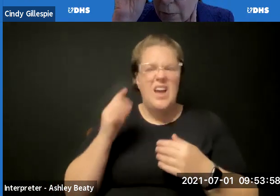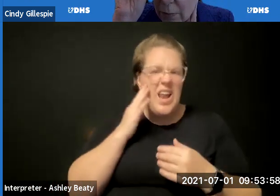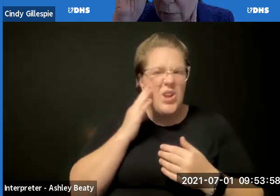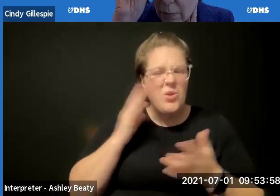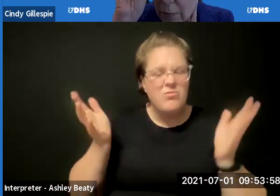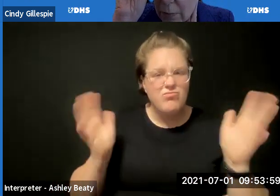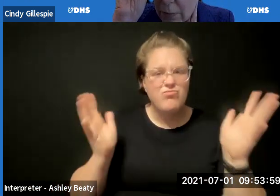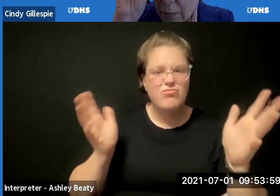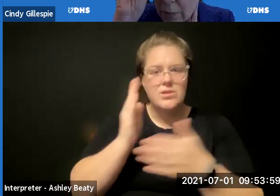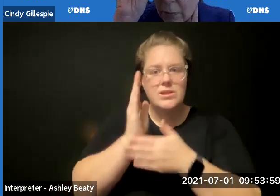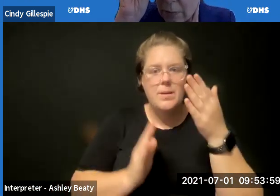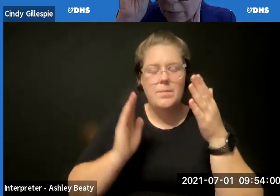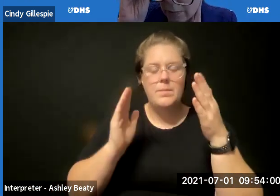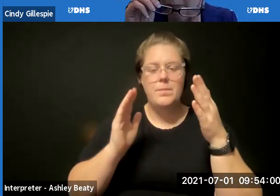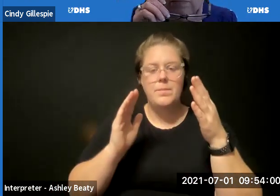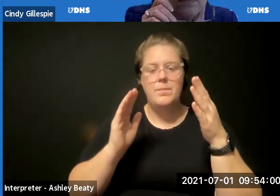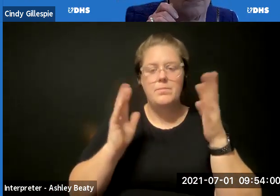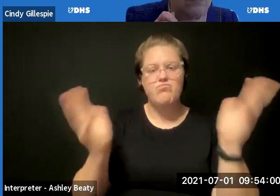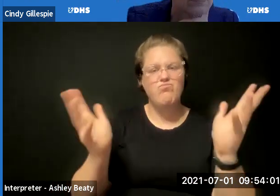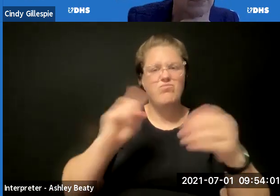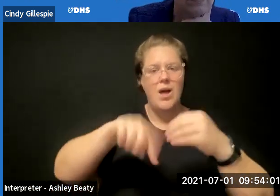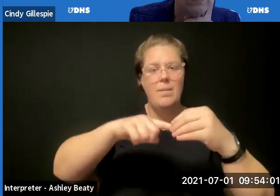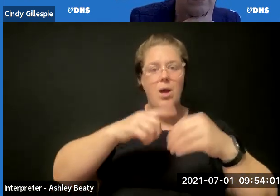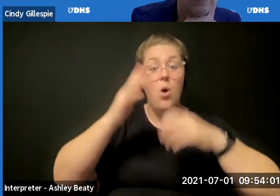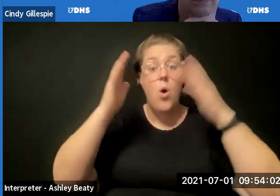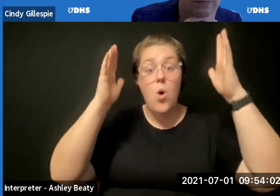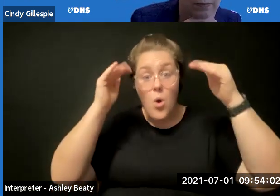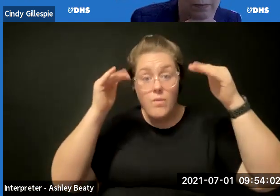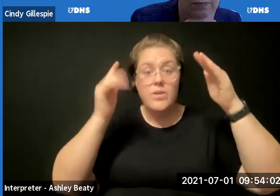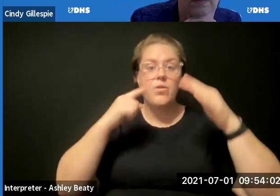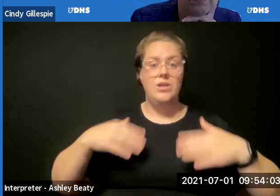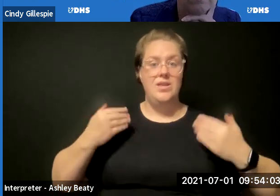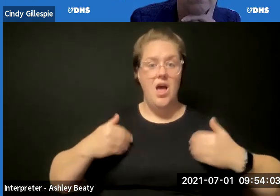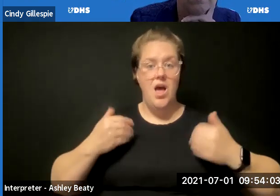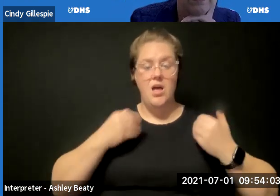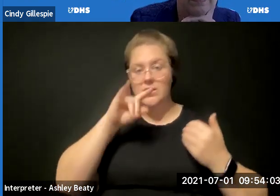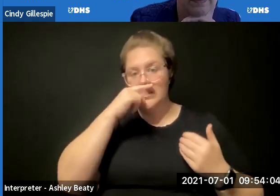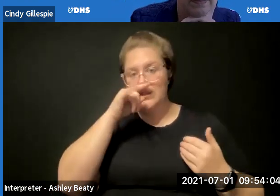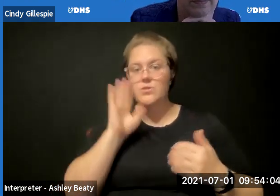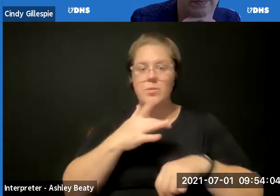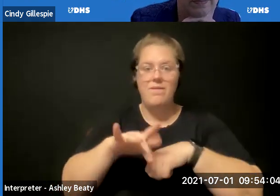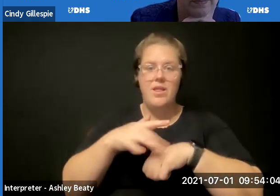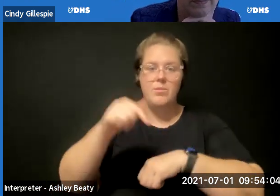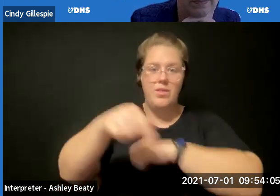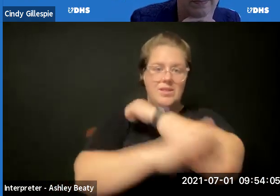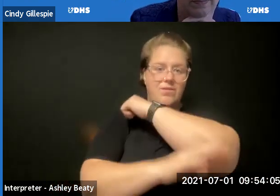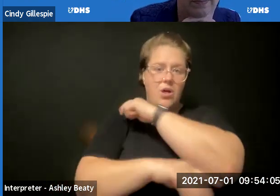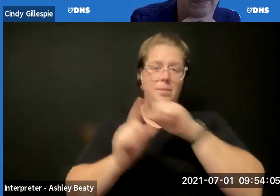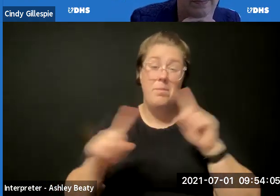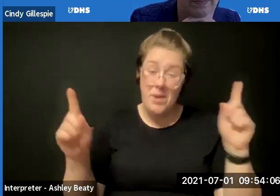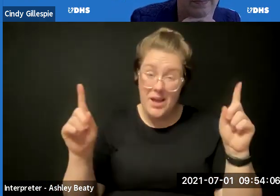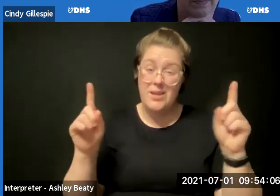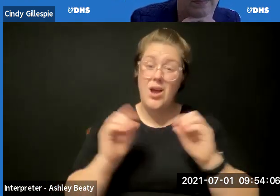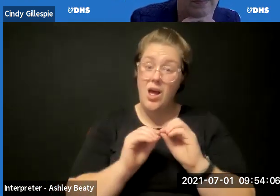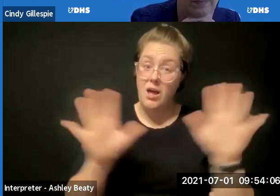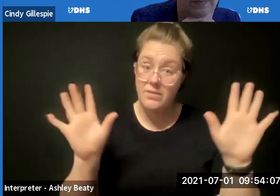the younger ages potentially available this fall or later this year. But obviously that all depends on how quickly they can get the vaccines